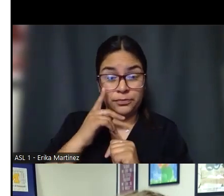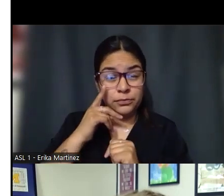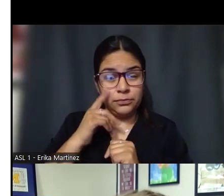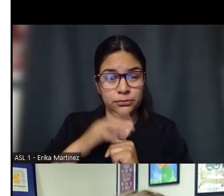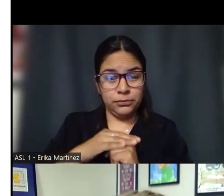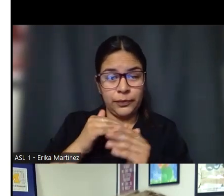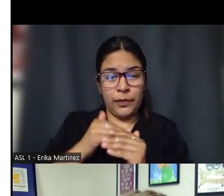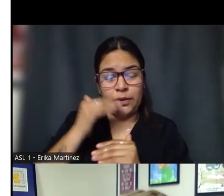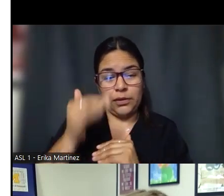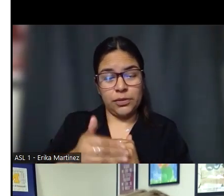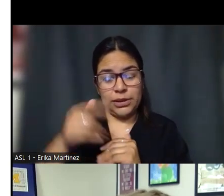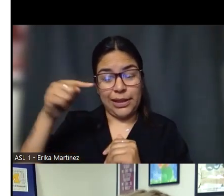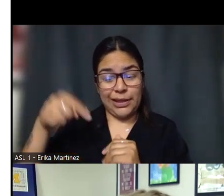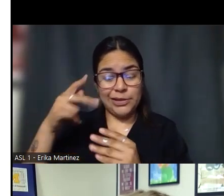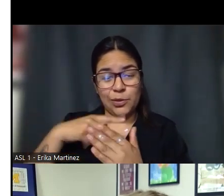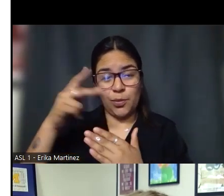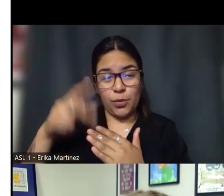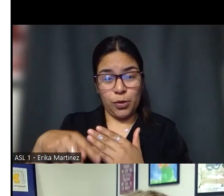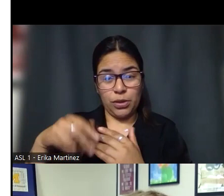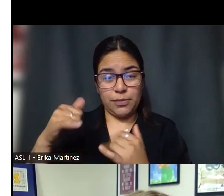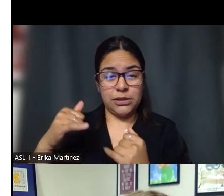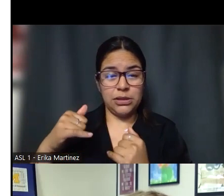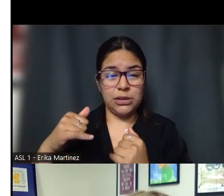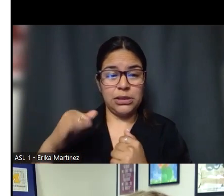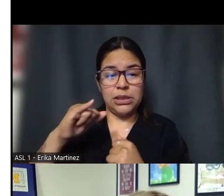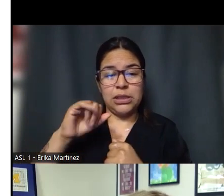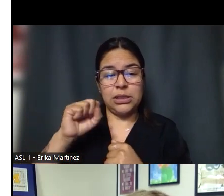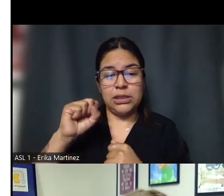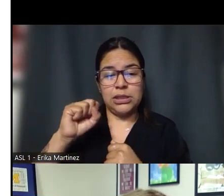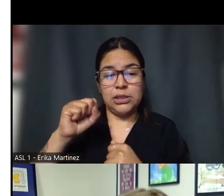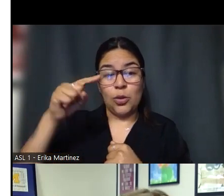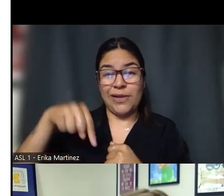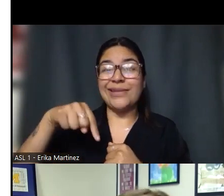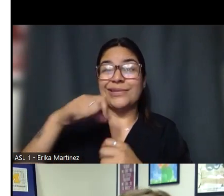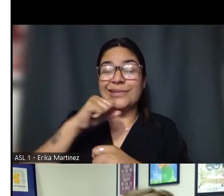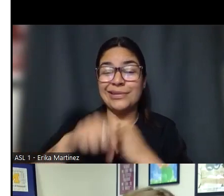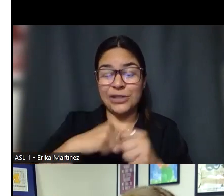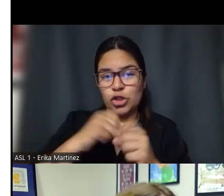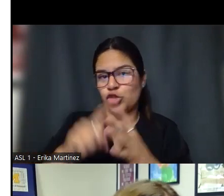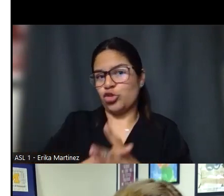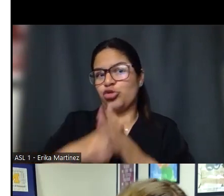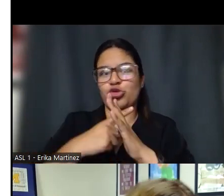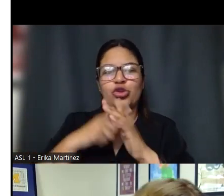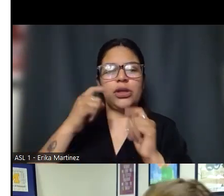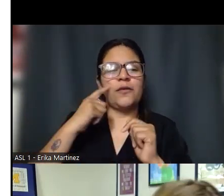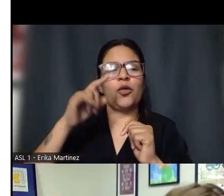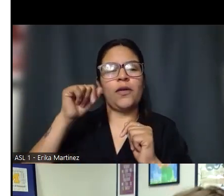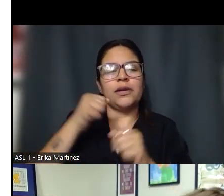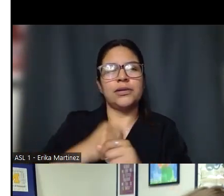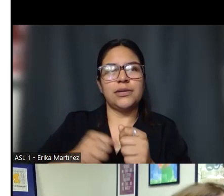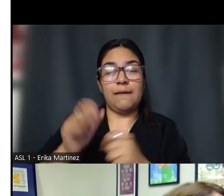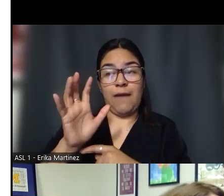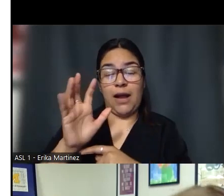This program was just released on September 28th, 2023 for the next competitive 5-year